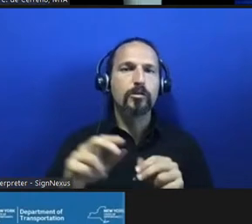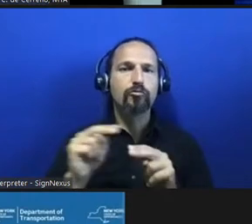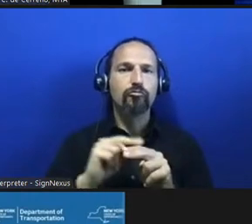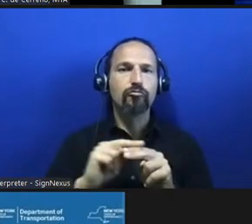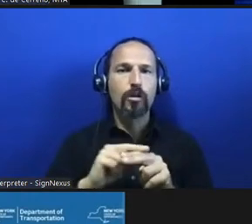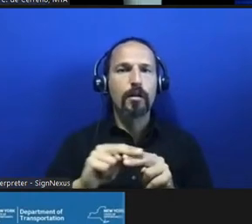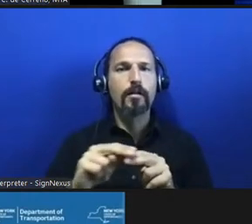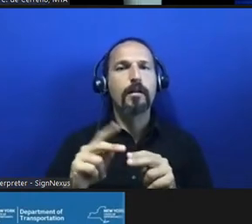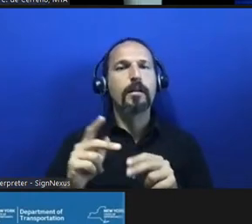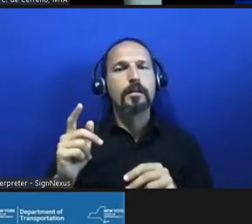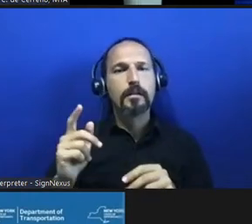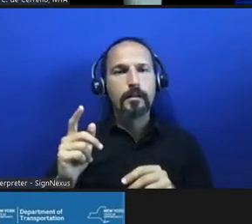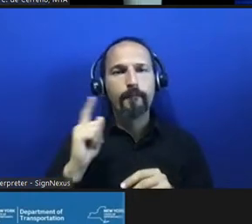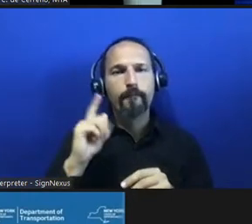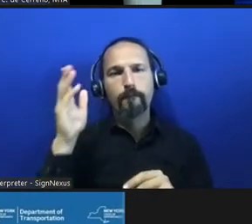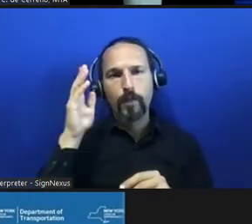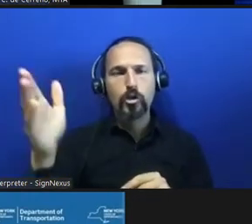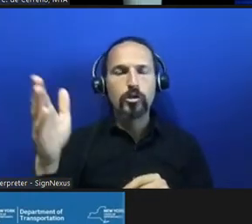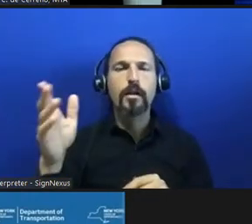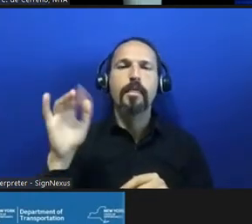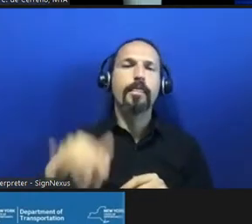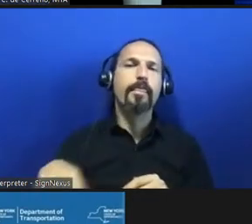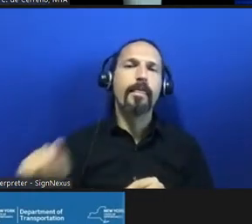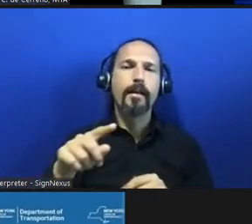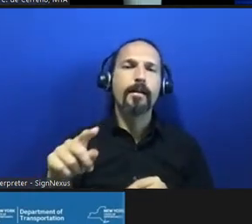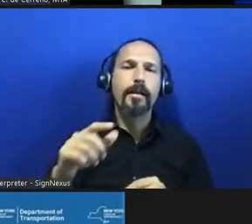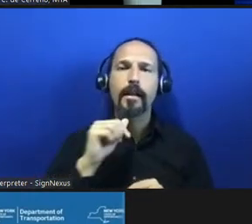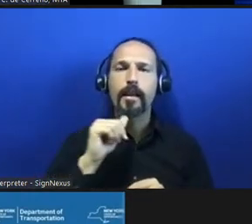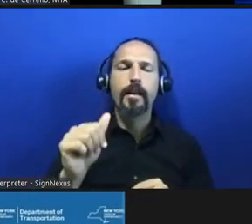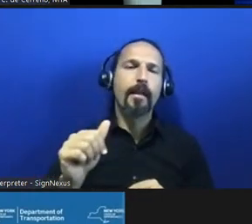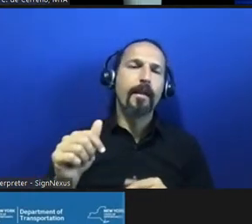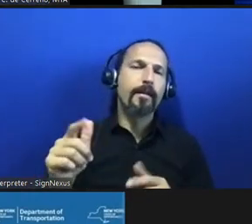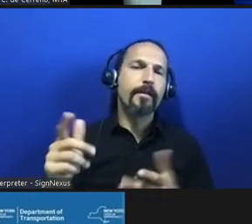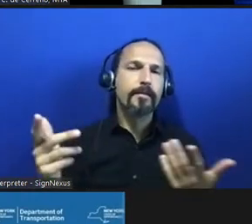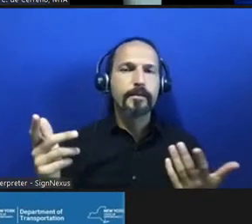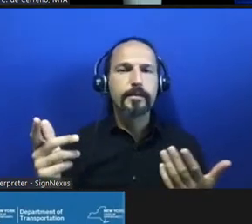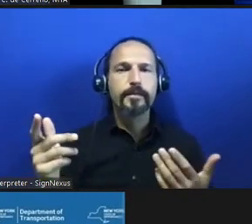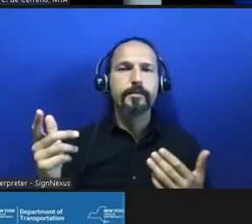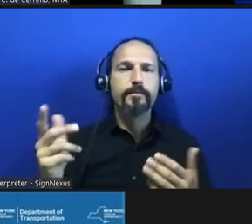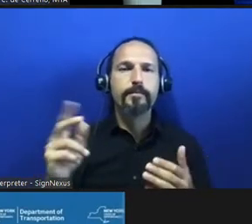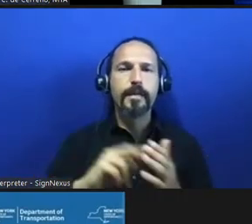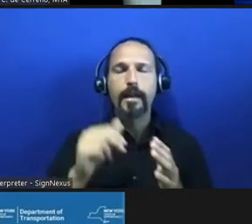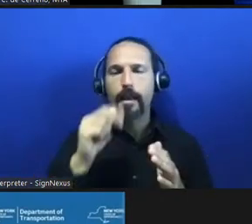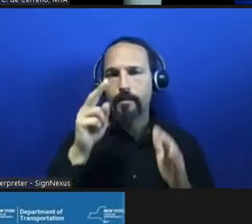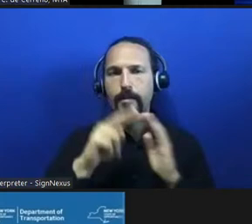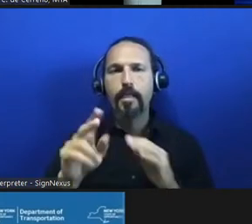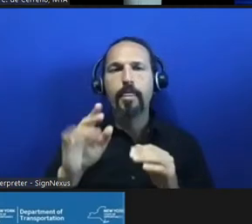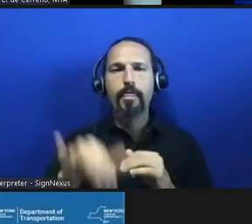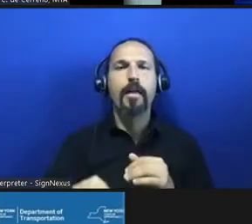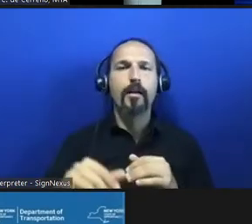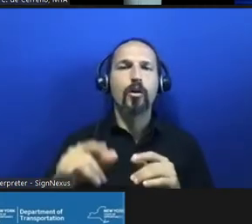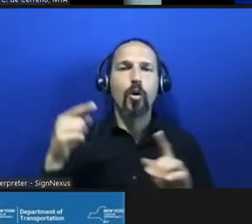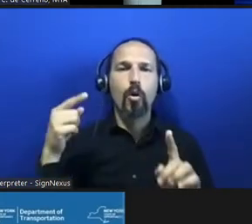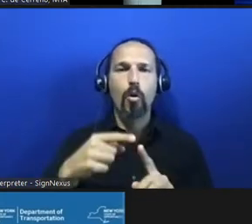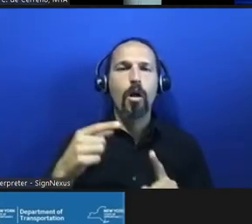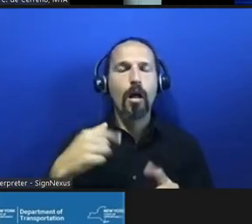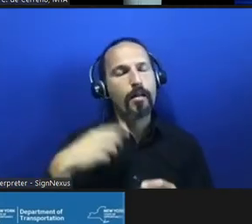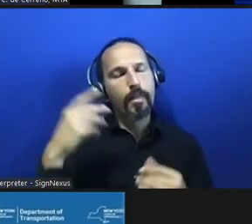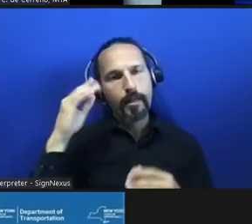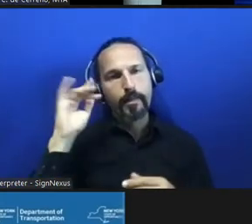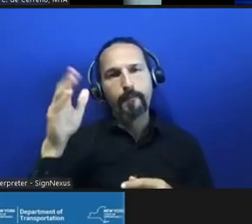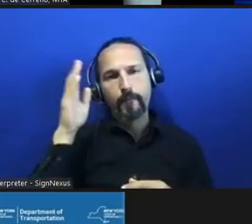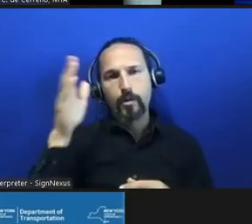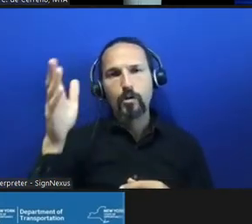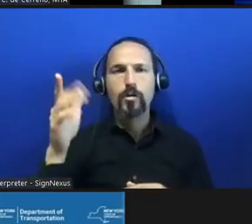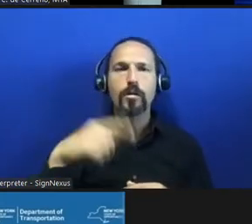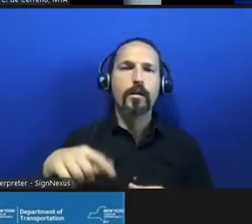a sustainable Transportation future that's not just a mild inconvenience or short-sided decision making that's comedy gold I started to think of a future where